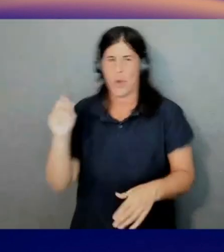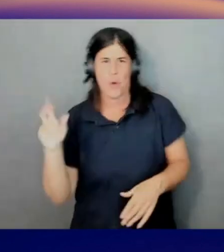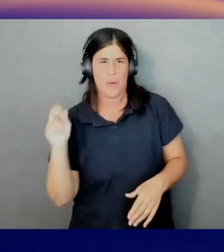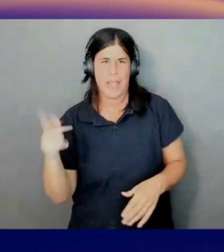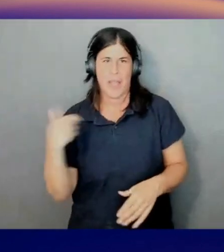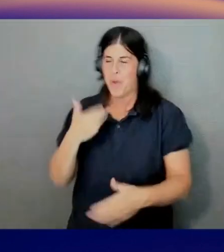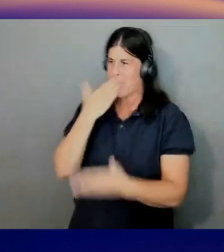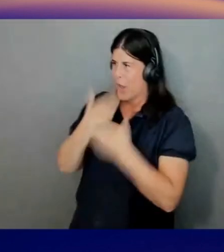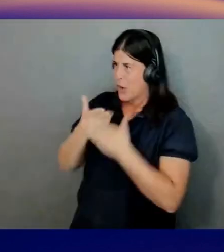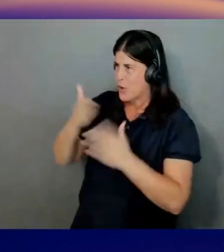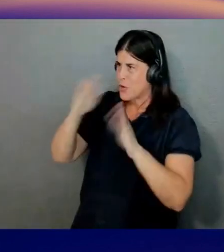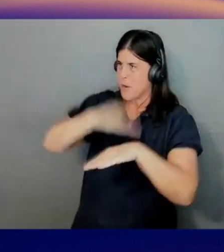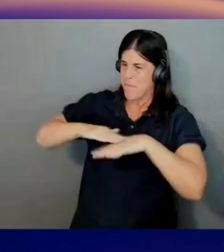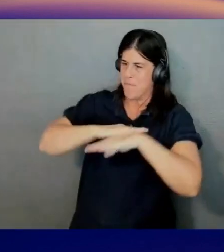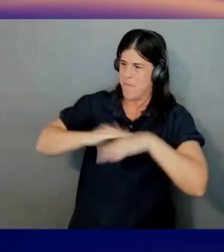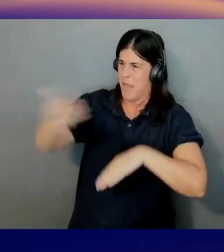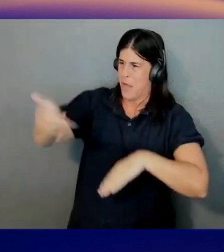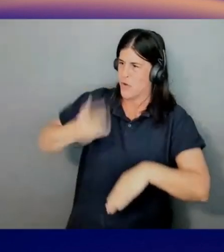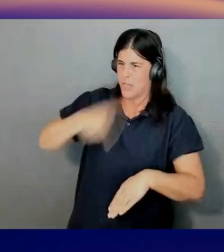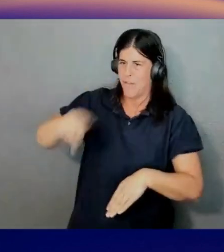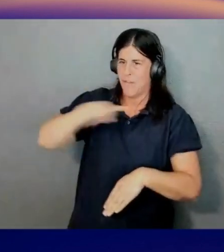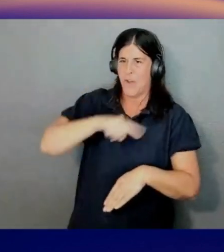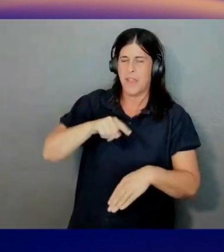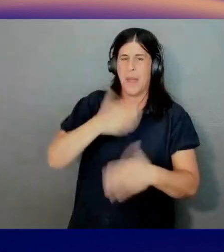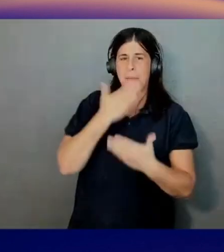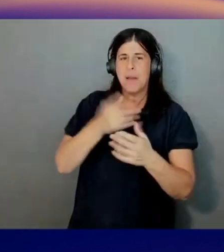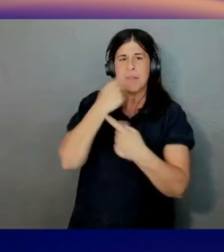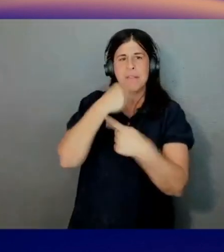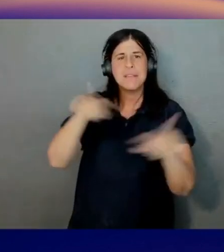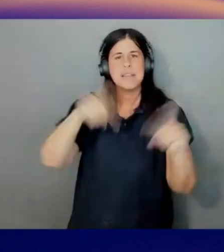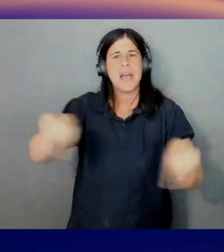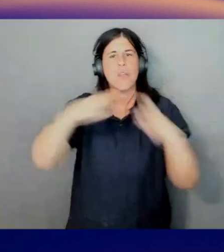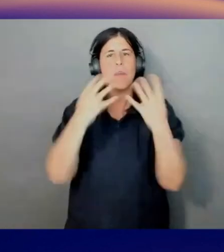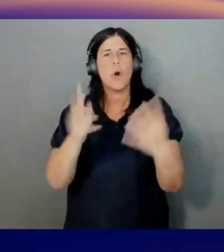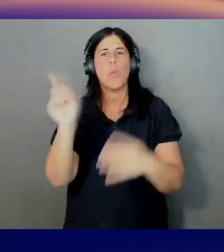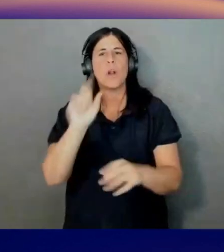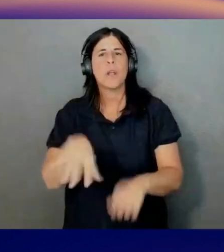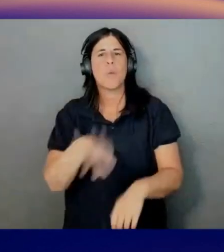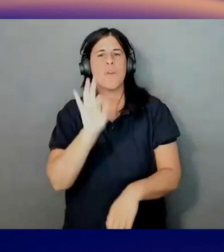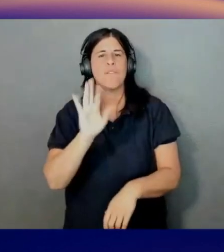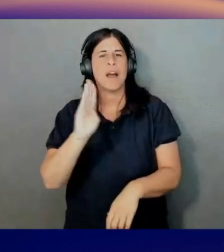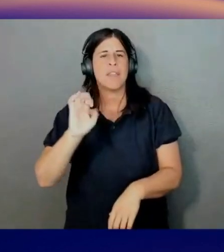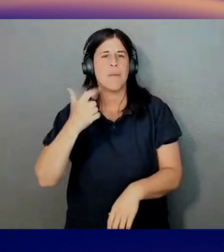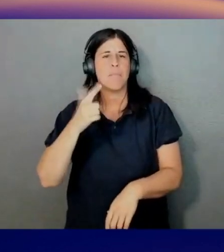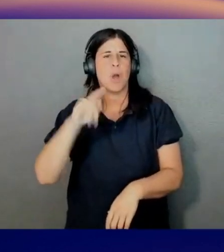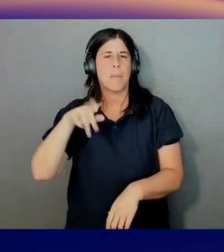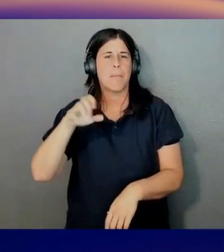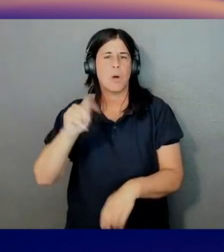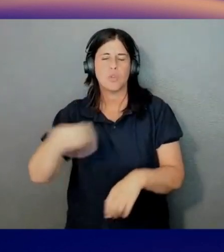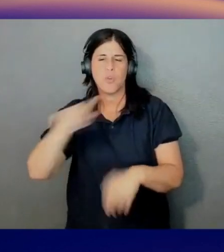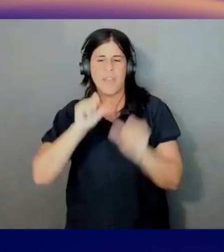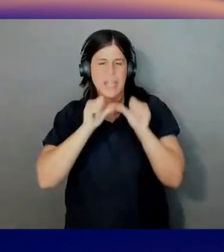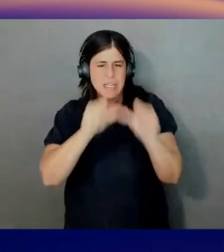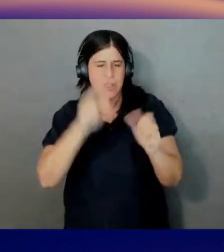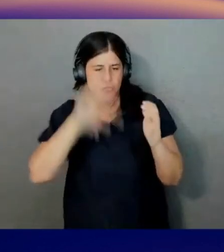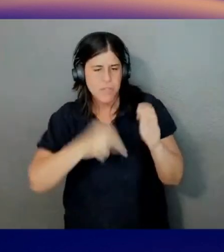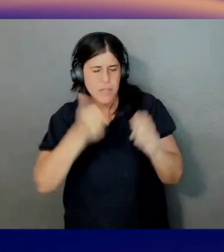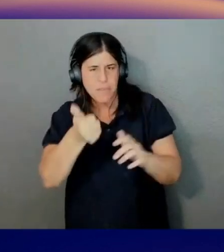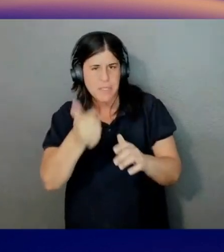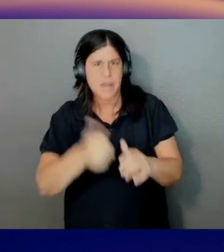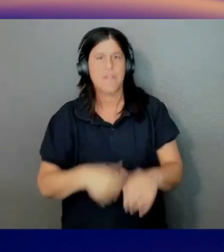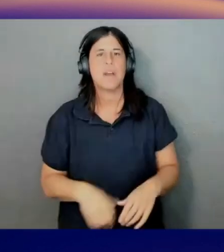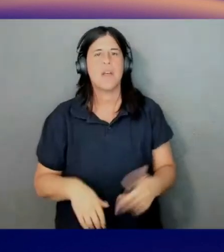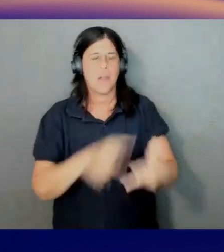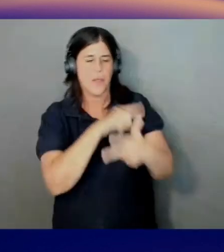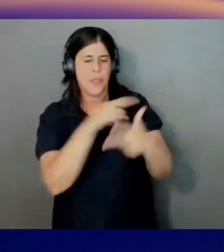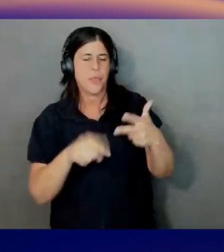introduction to this blog post. Okay. How about we tell the audience where we can go find that blog post so that they can continue it on their own? Yeah, there are 3 blog posts